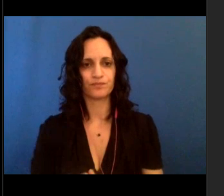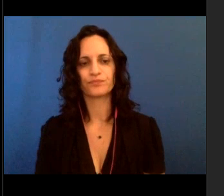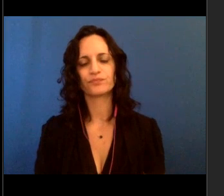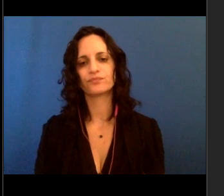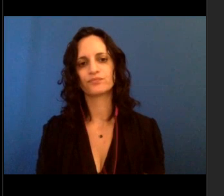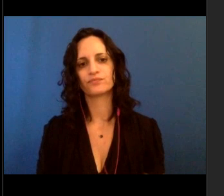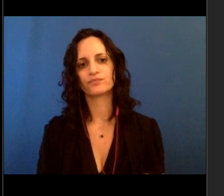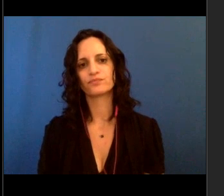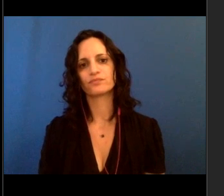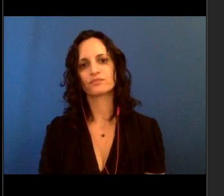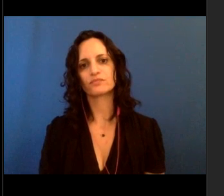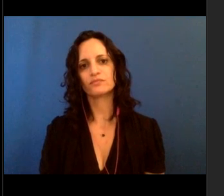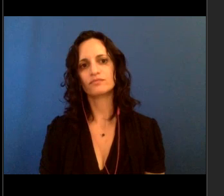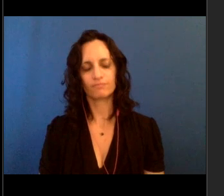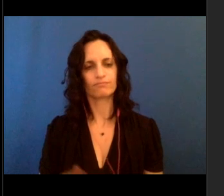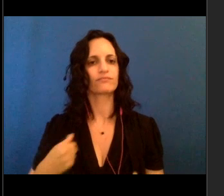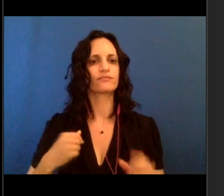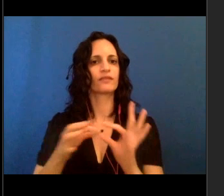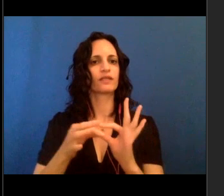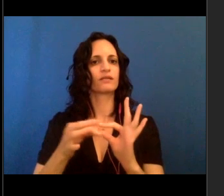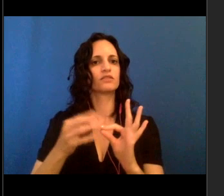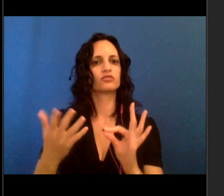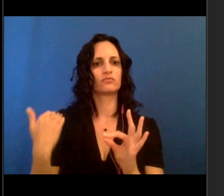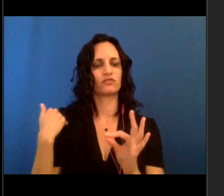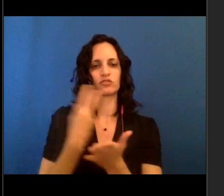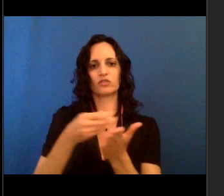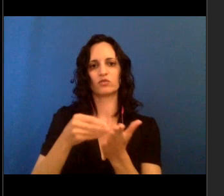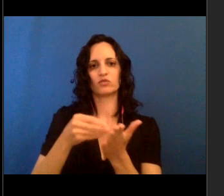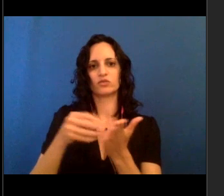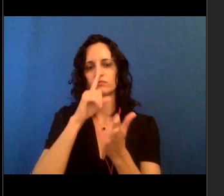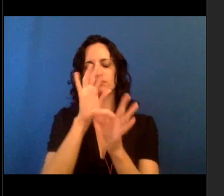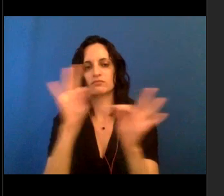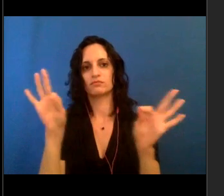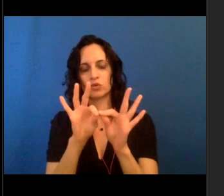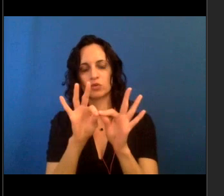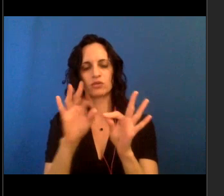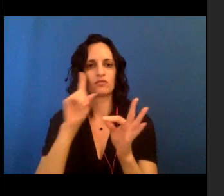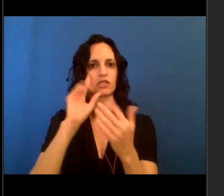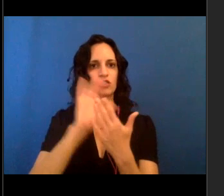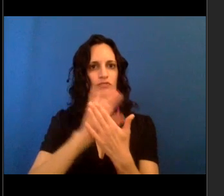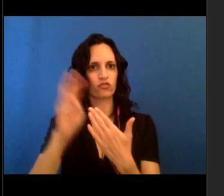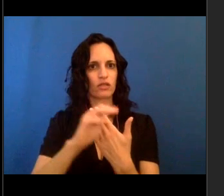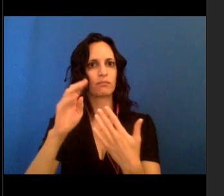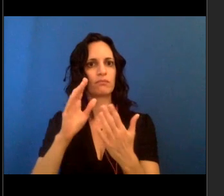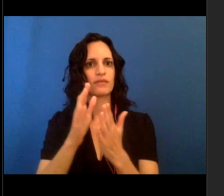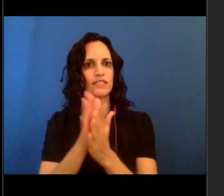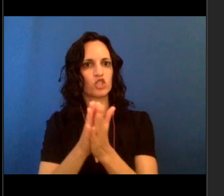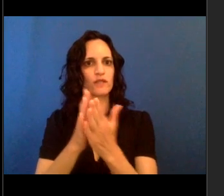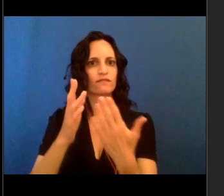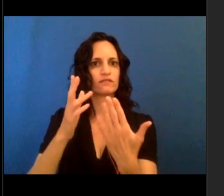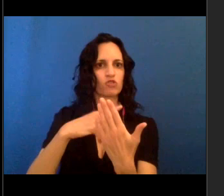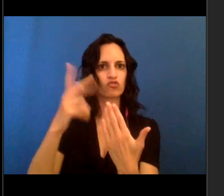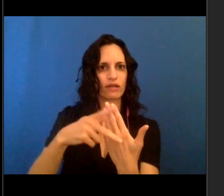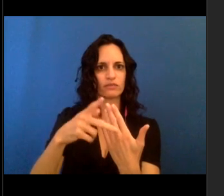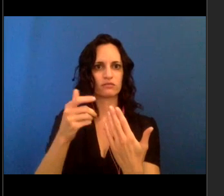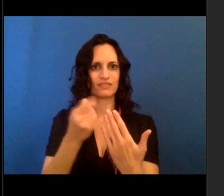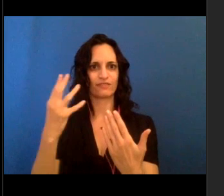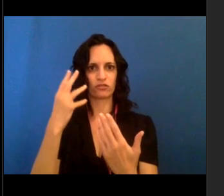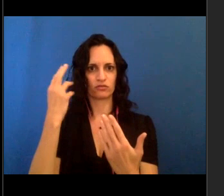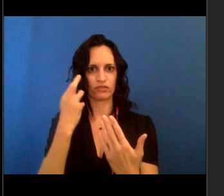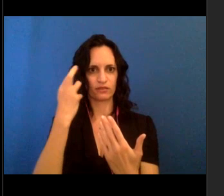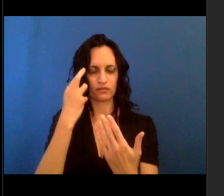So, as I mentioned before, graduate students are crucial to curriculum initiatives for a number of reasons. One is that we're